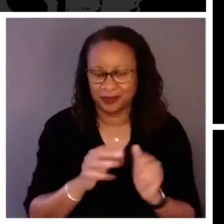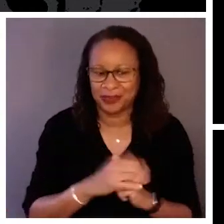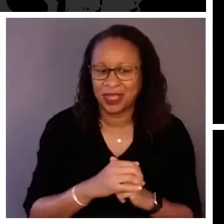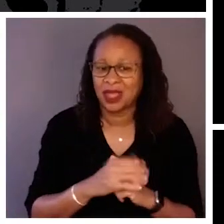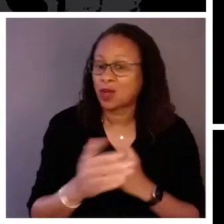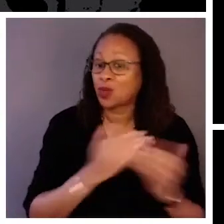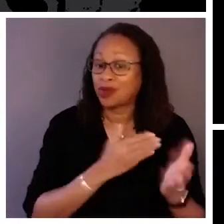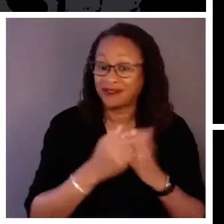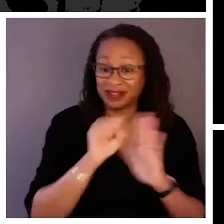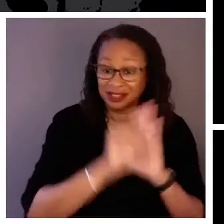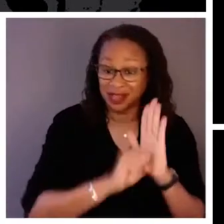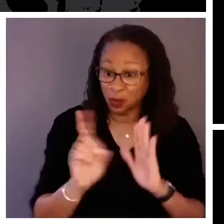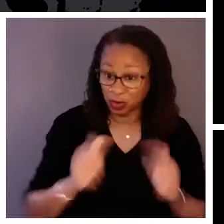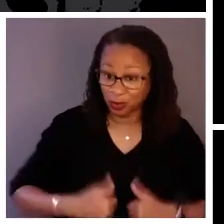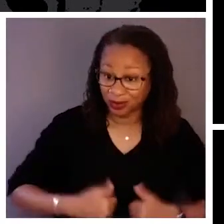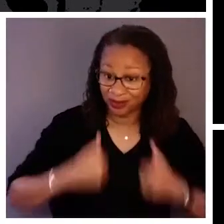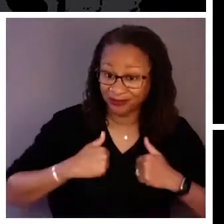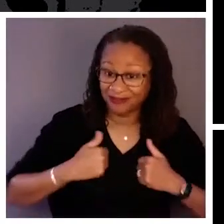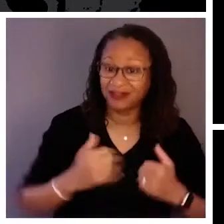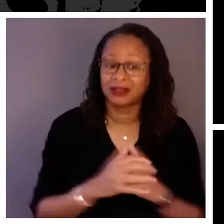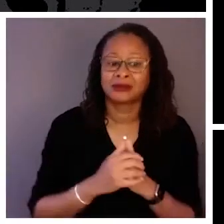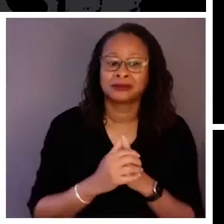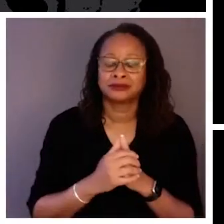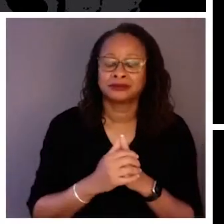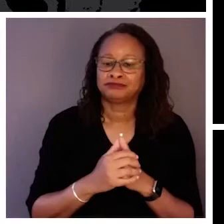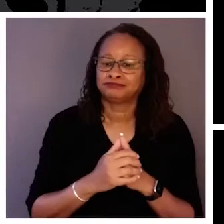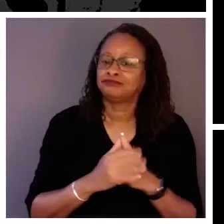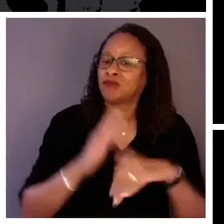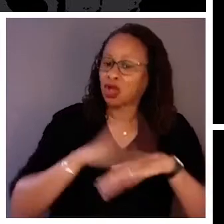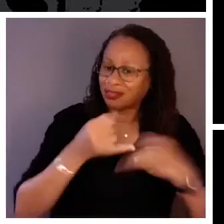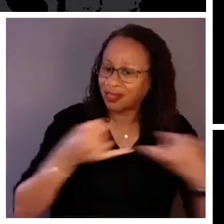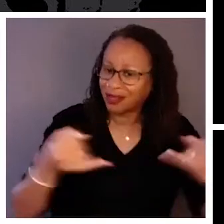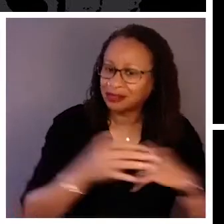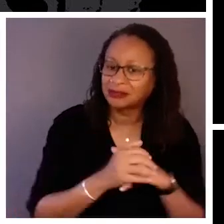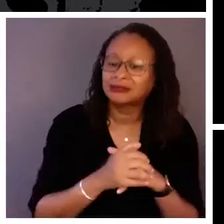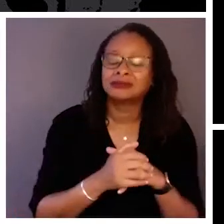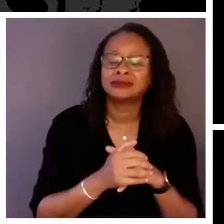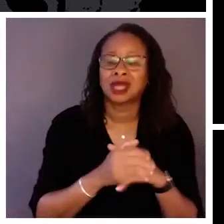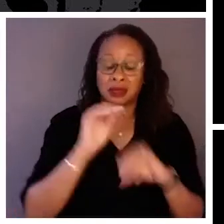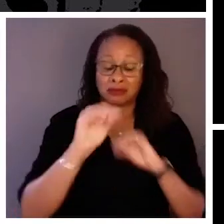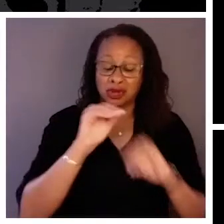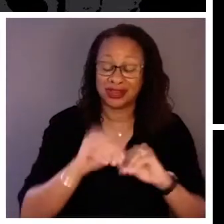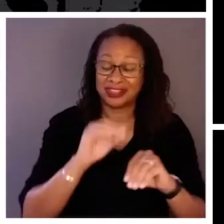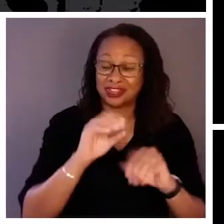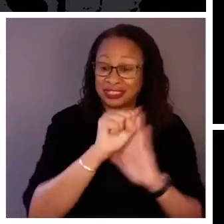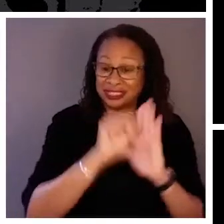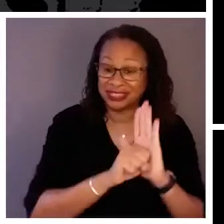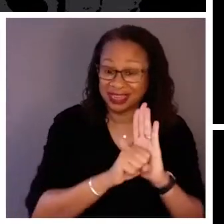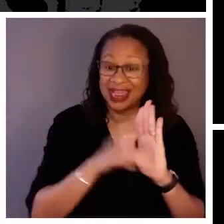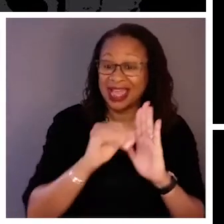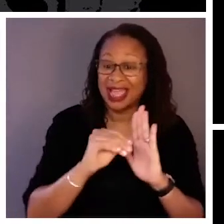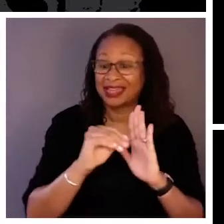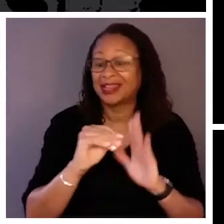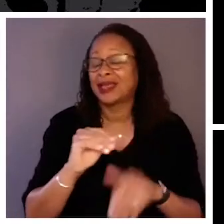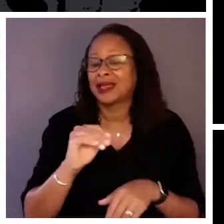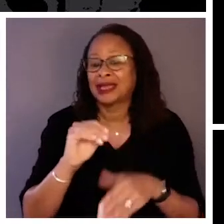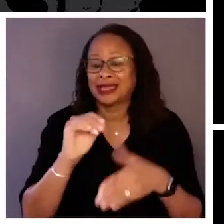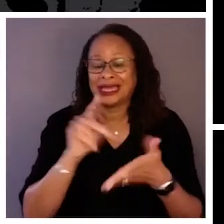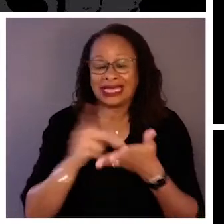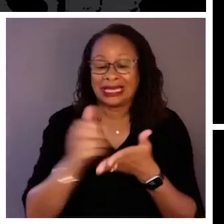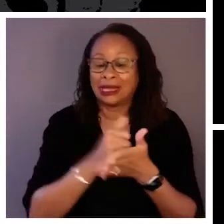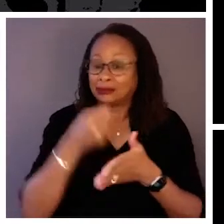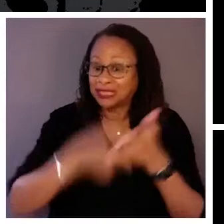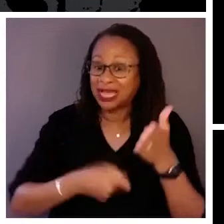state you live, go online and just put in your state and income tax, and it'll come up with your state's